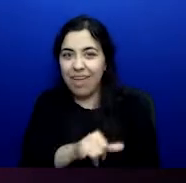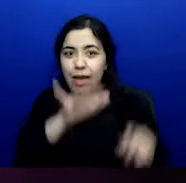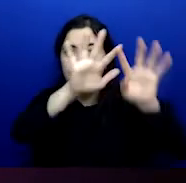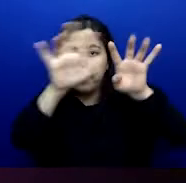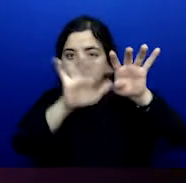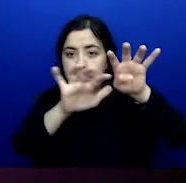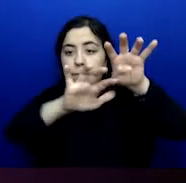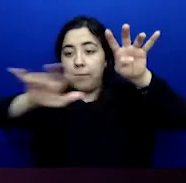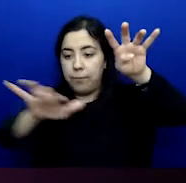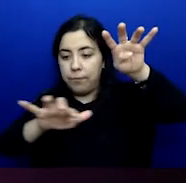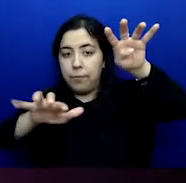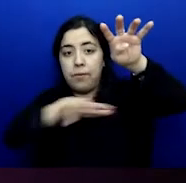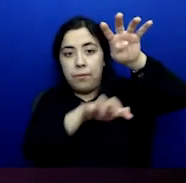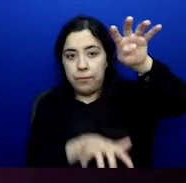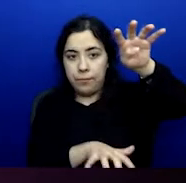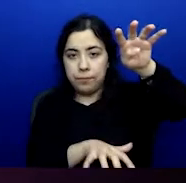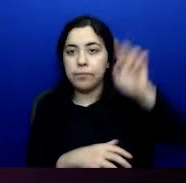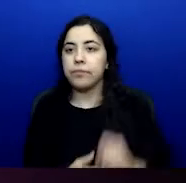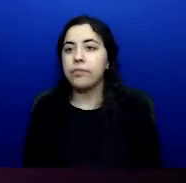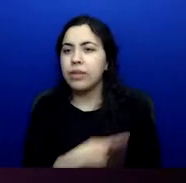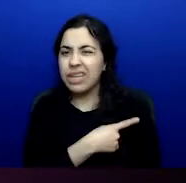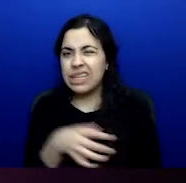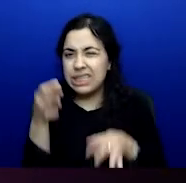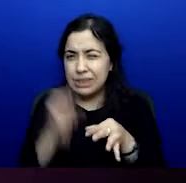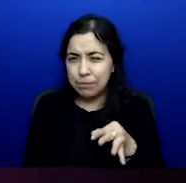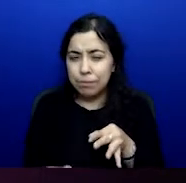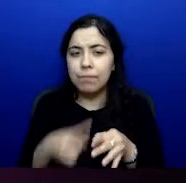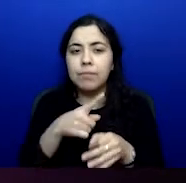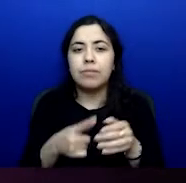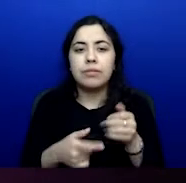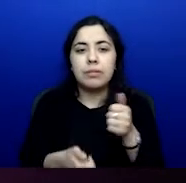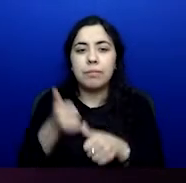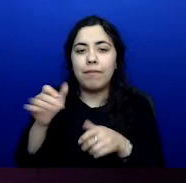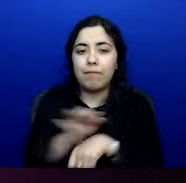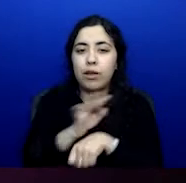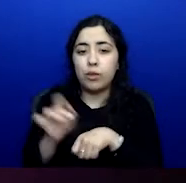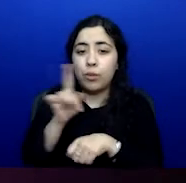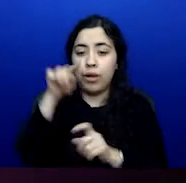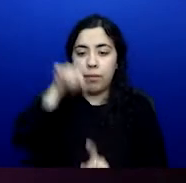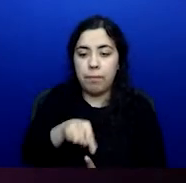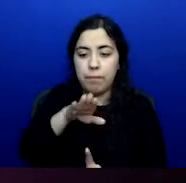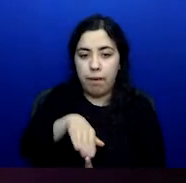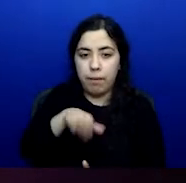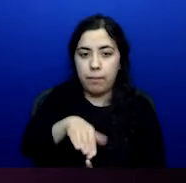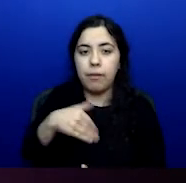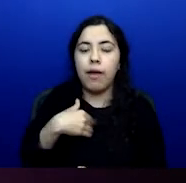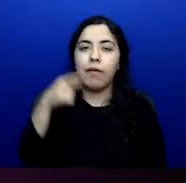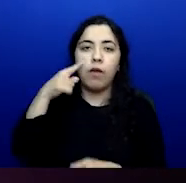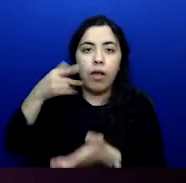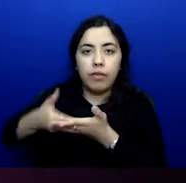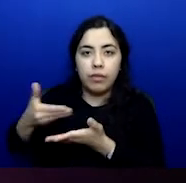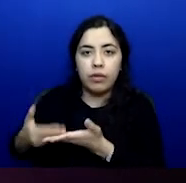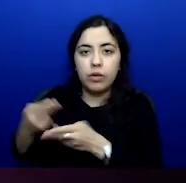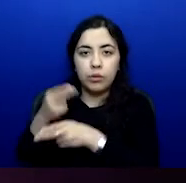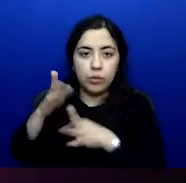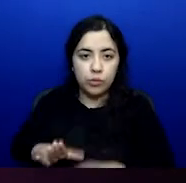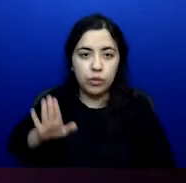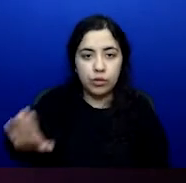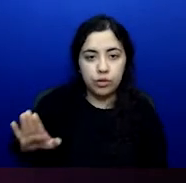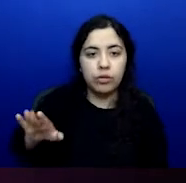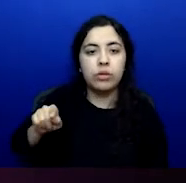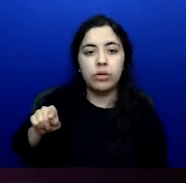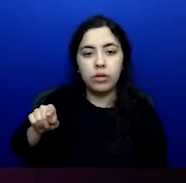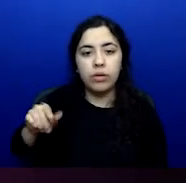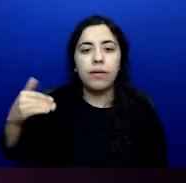it's really quite simple. This is your main function down here at the bottom. You have an authenticate user, and then you have